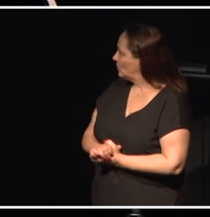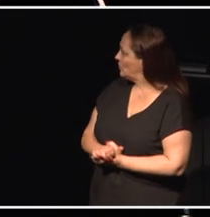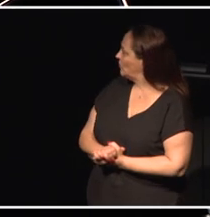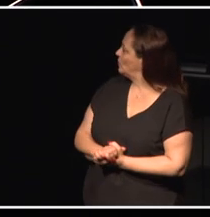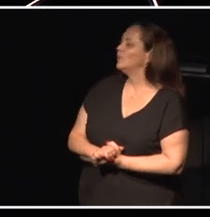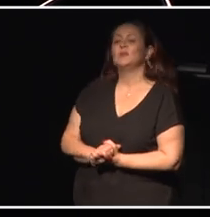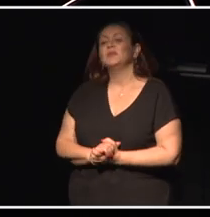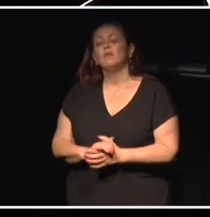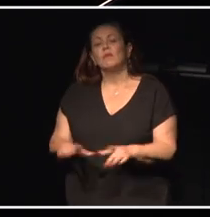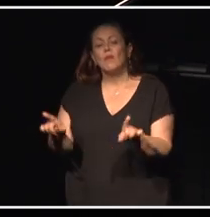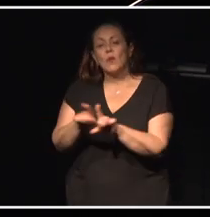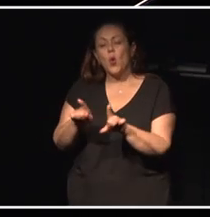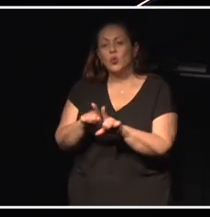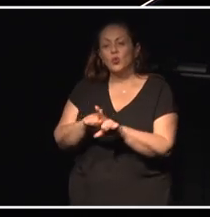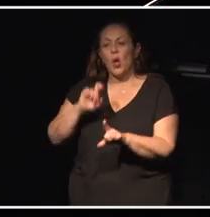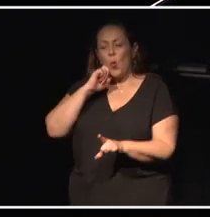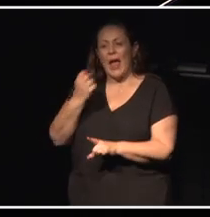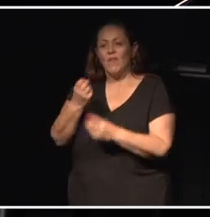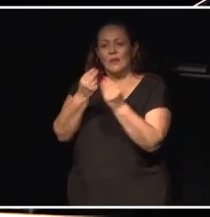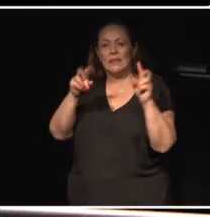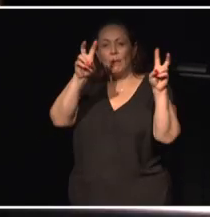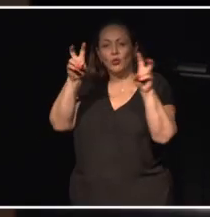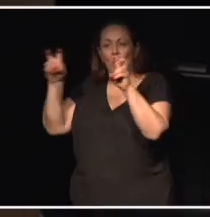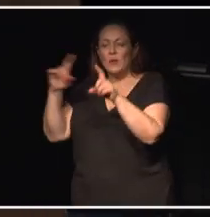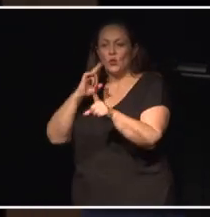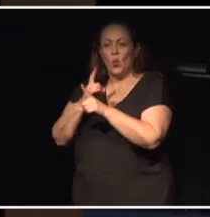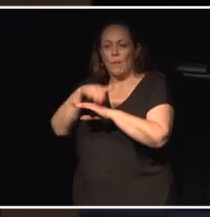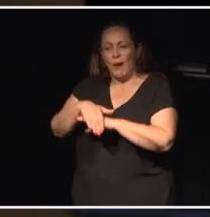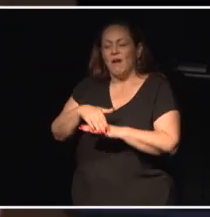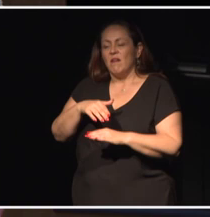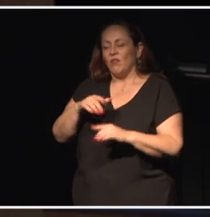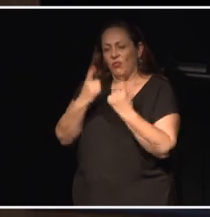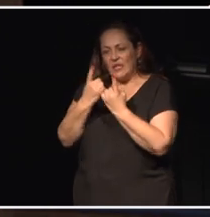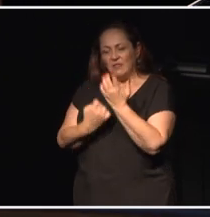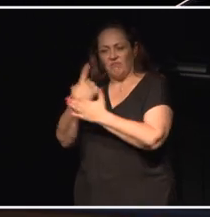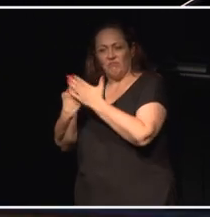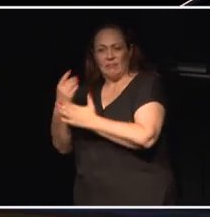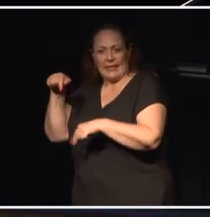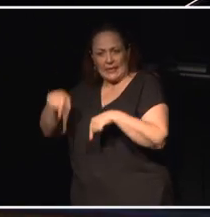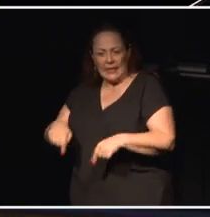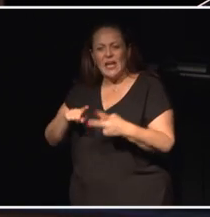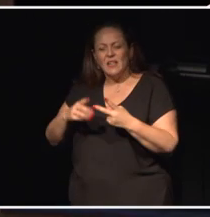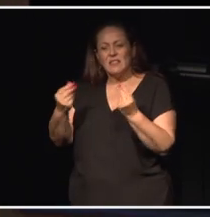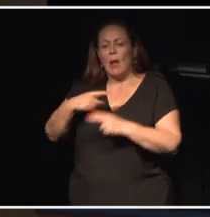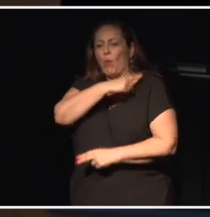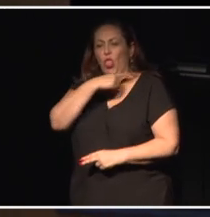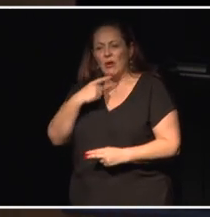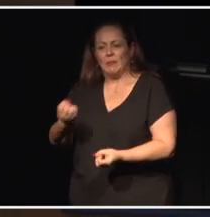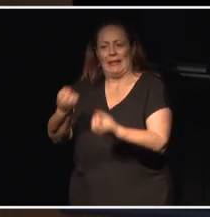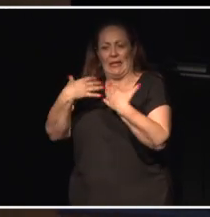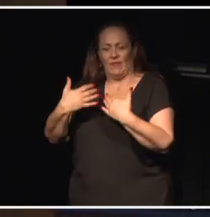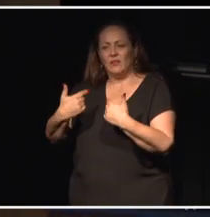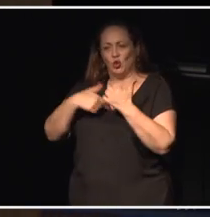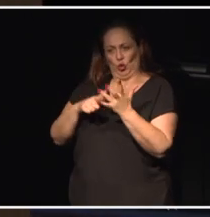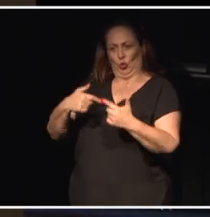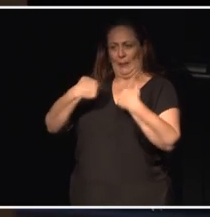And I will say that there are going to be some topics that are raised in here and some words that are mentioned, and certainly some threats that are issued against my person